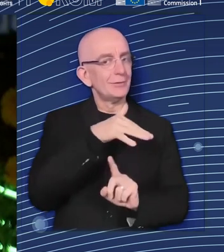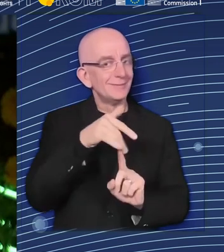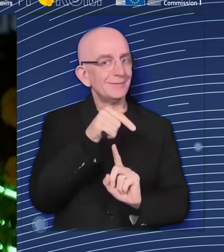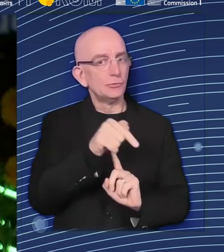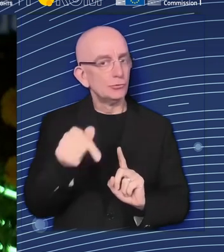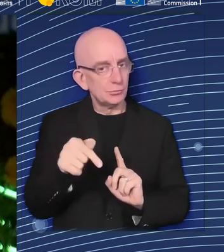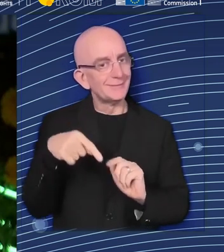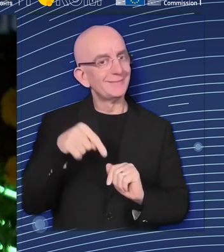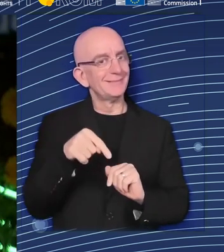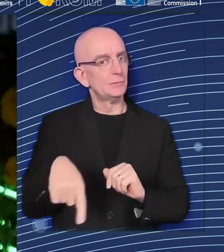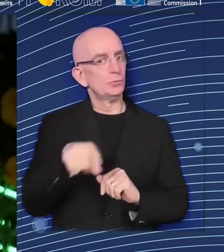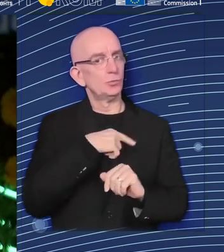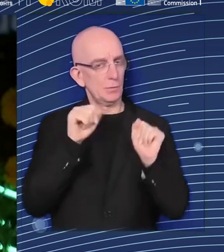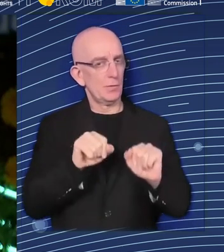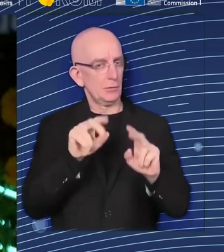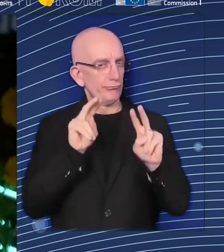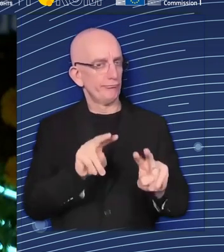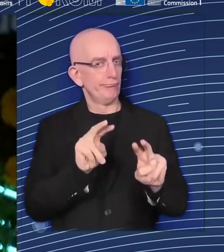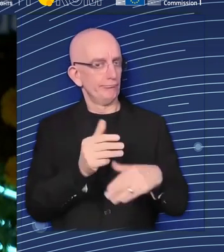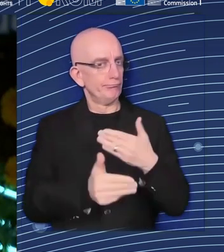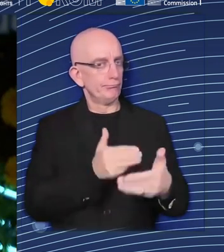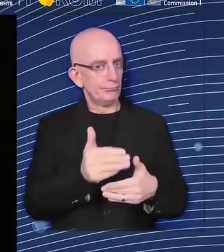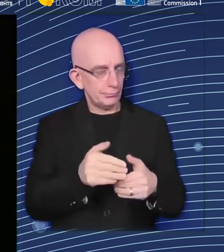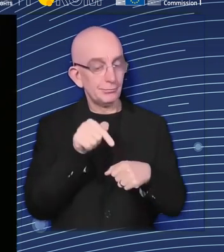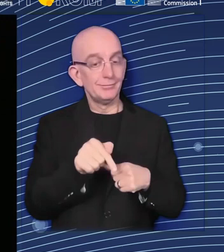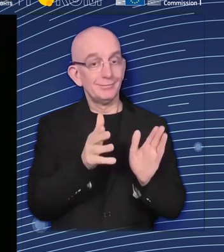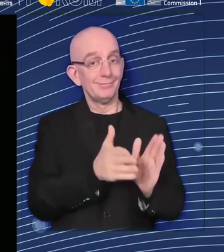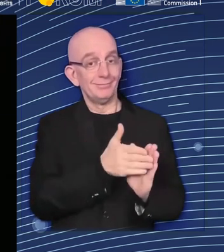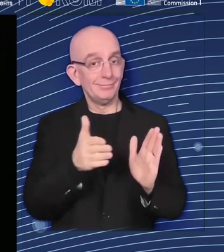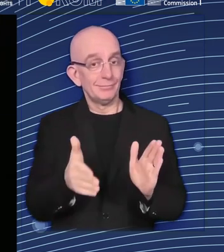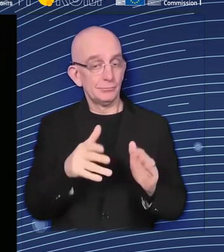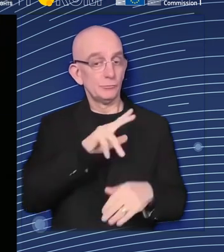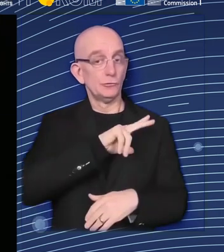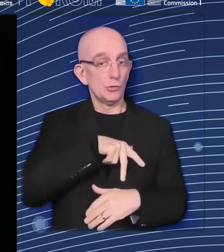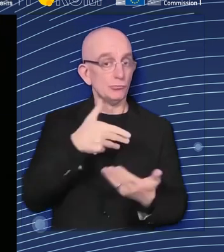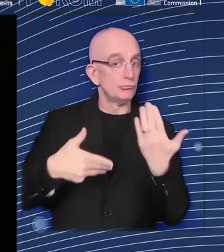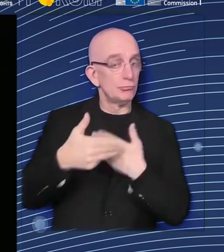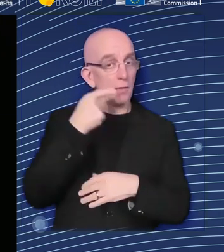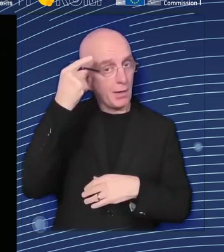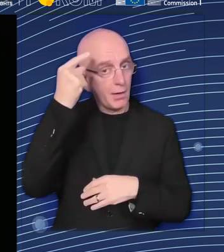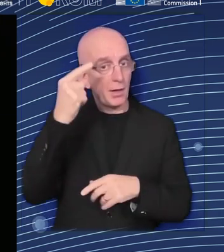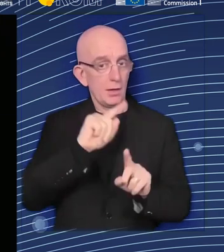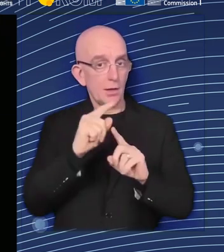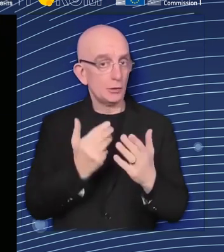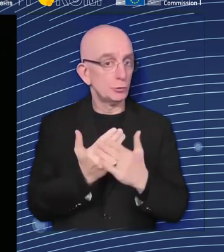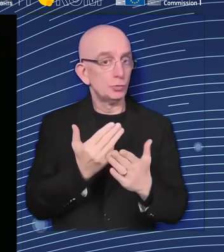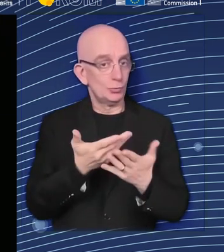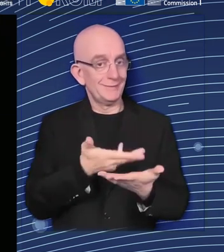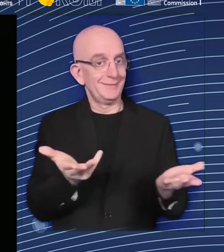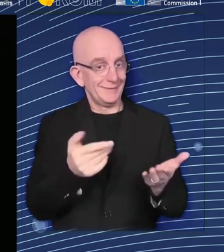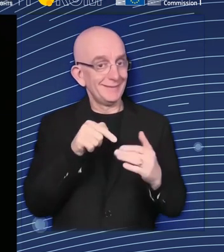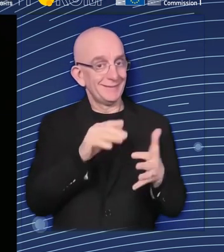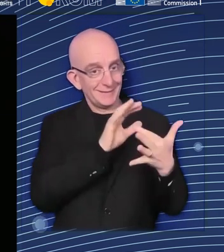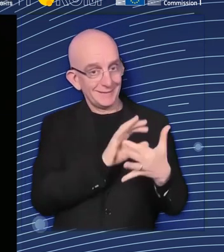intelligence responsibly without forgetting the human touch. The session on exploring the role of data and artificial intelligence